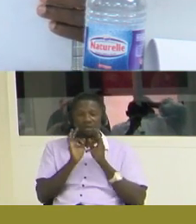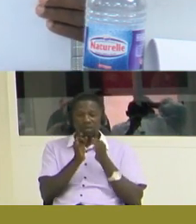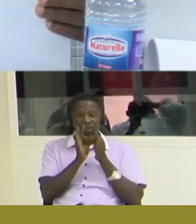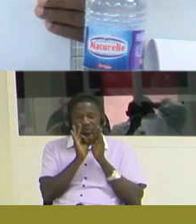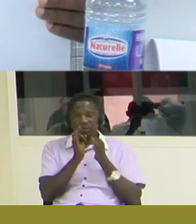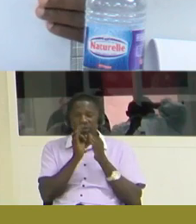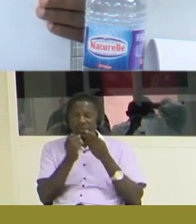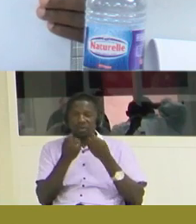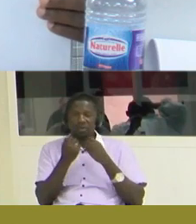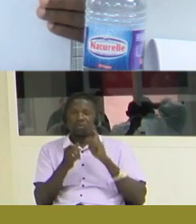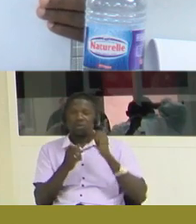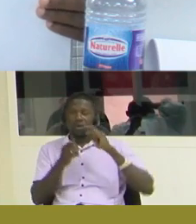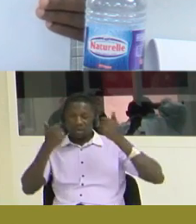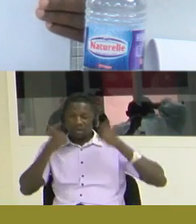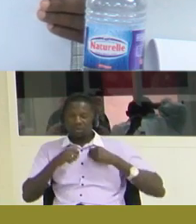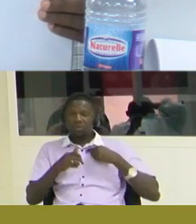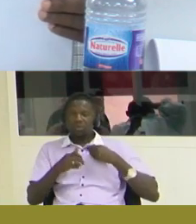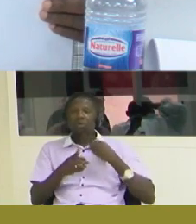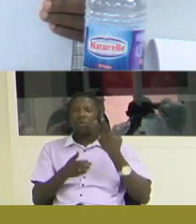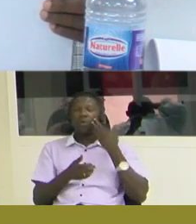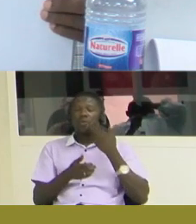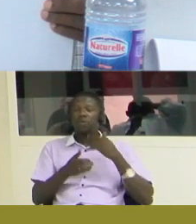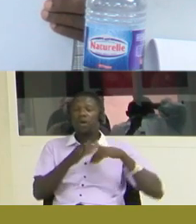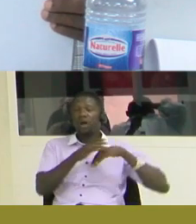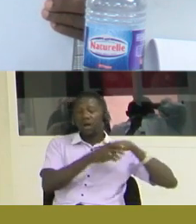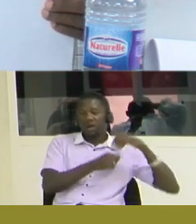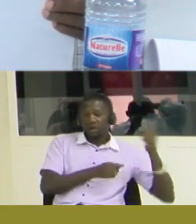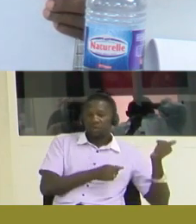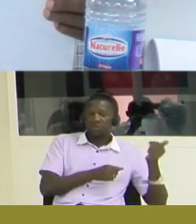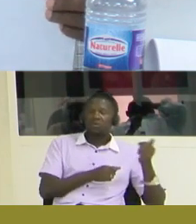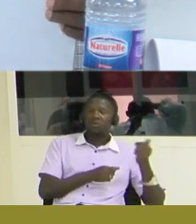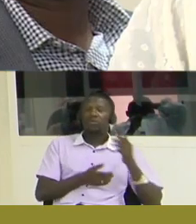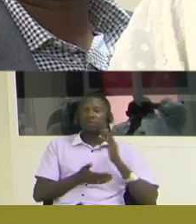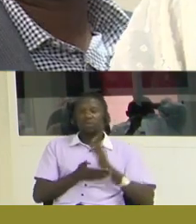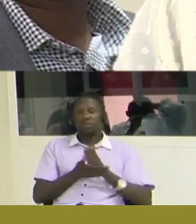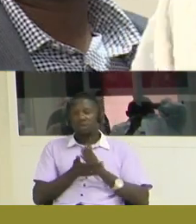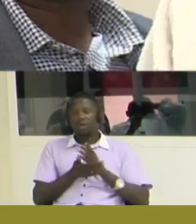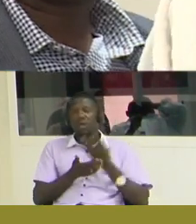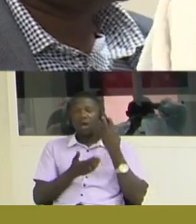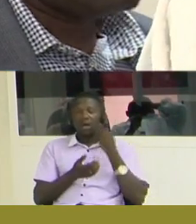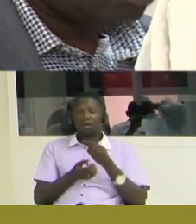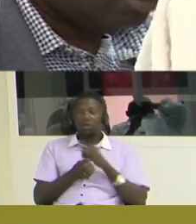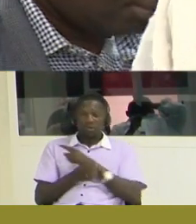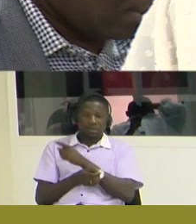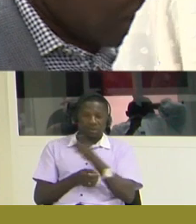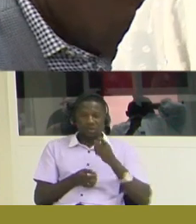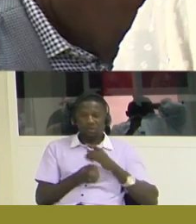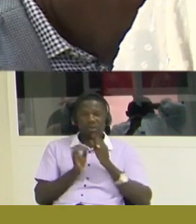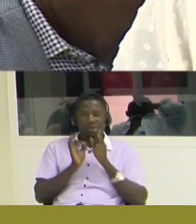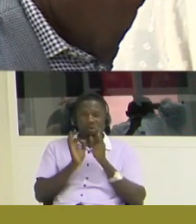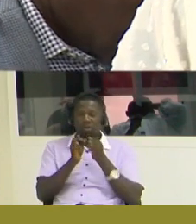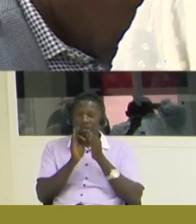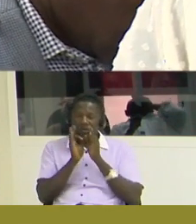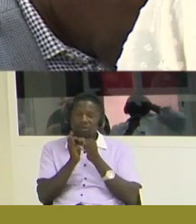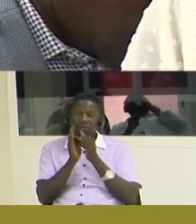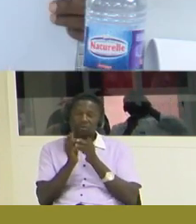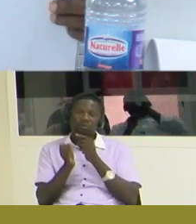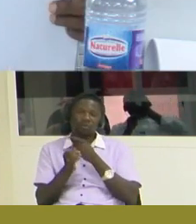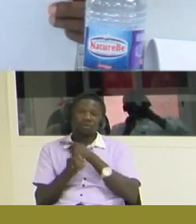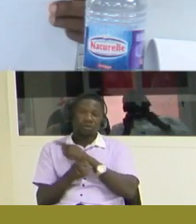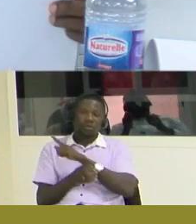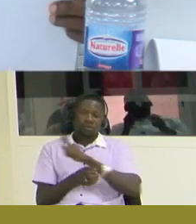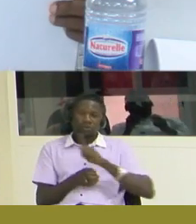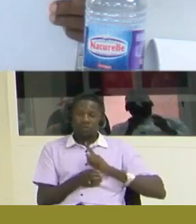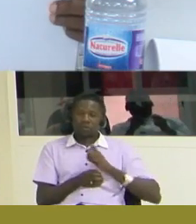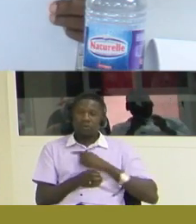happened in our absences initially how they were told that we were